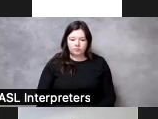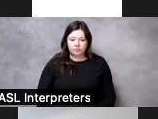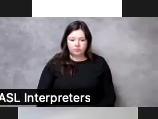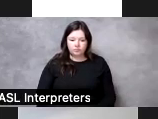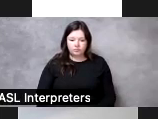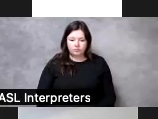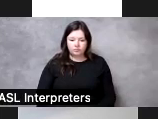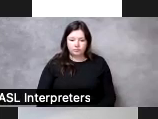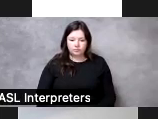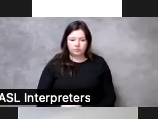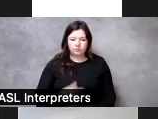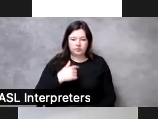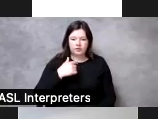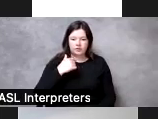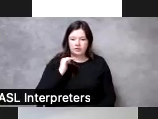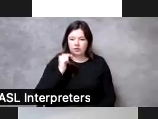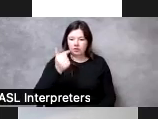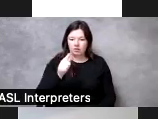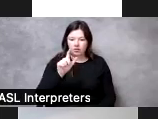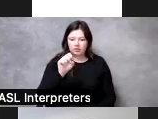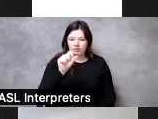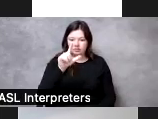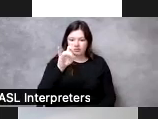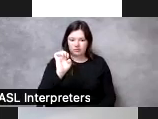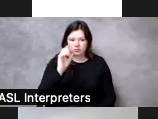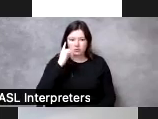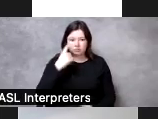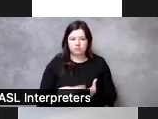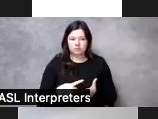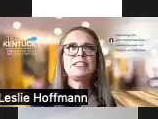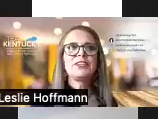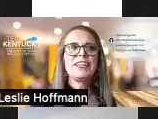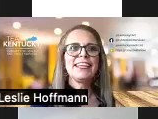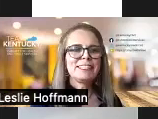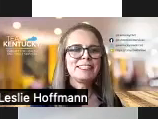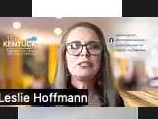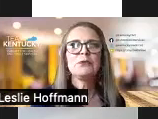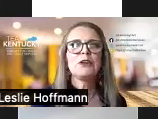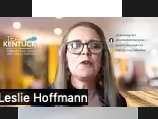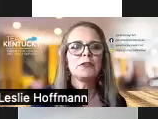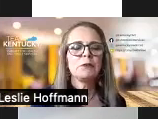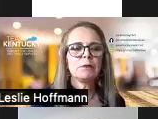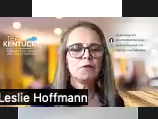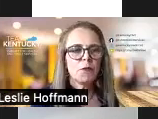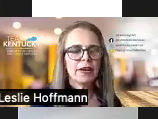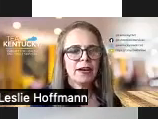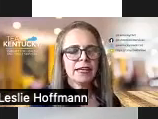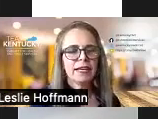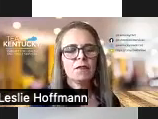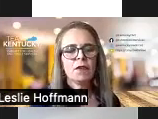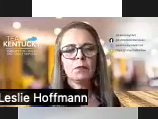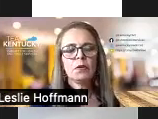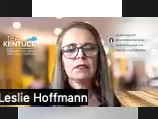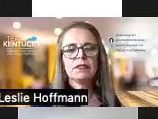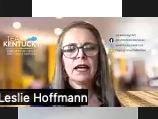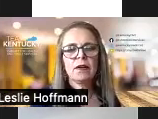I think Leslie's going to kick us off on some equity discussion. Yes, my turn. So I just wanted to go over a little bit before we kick off